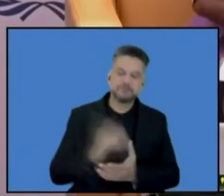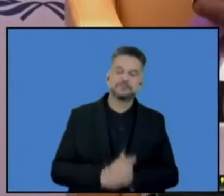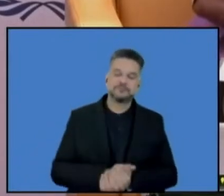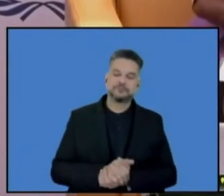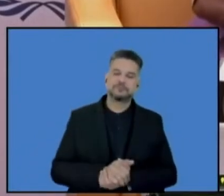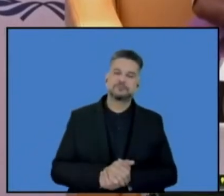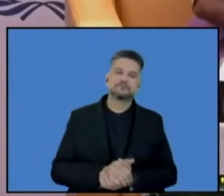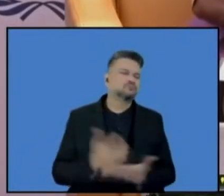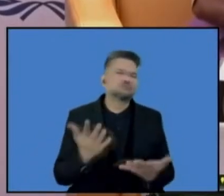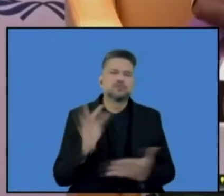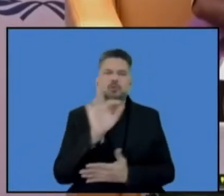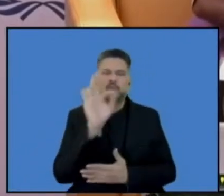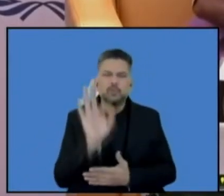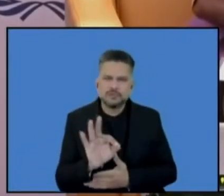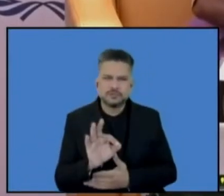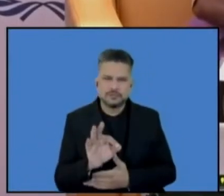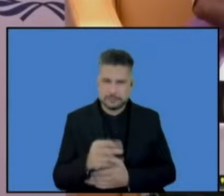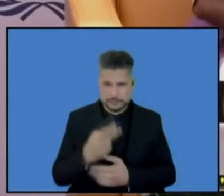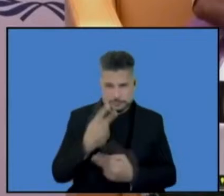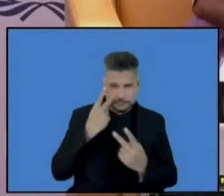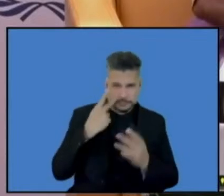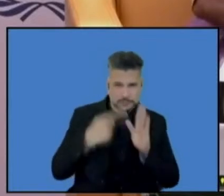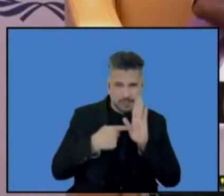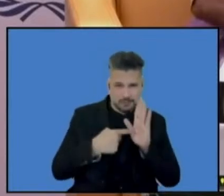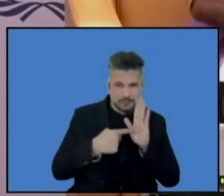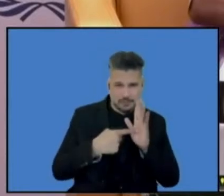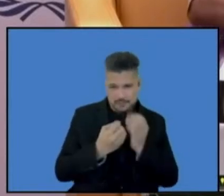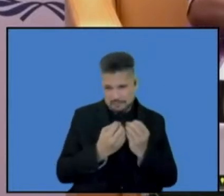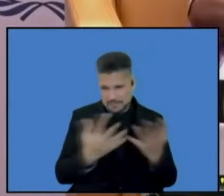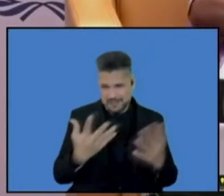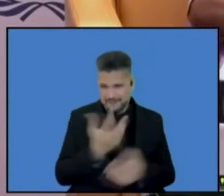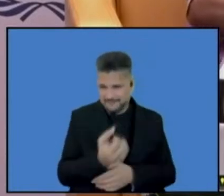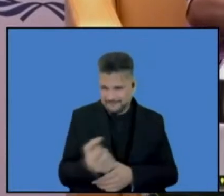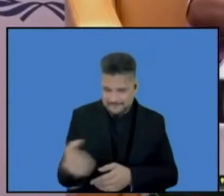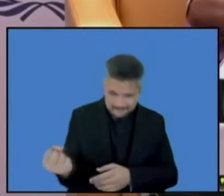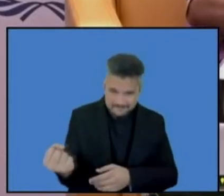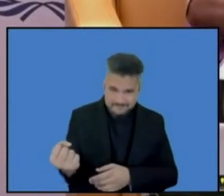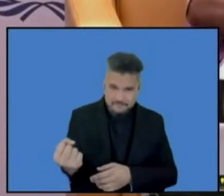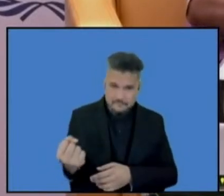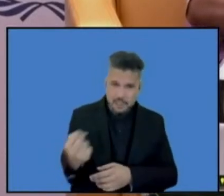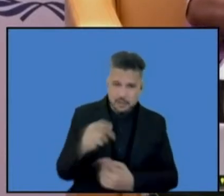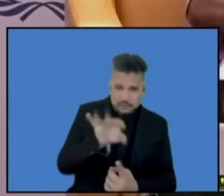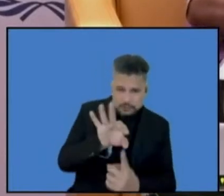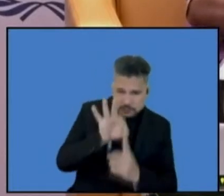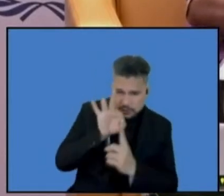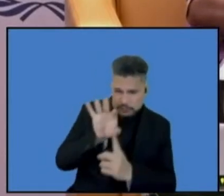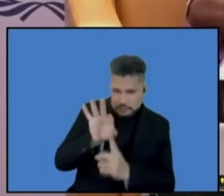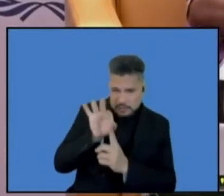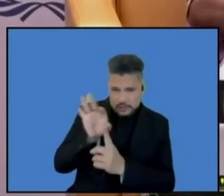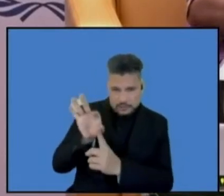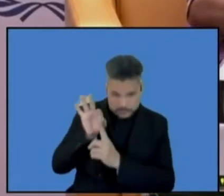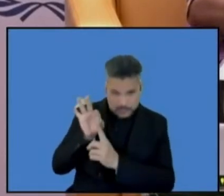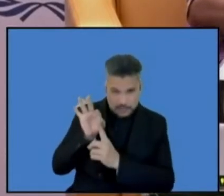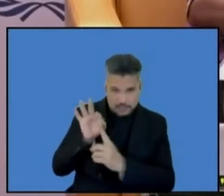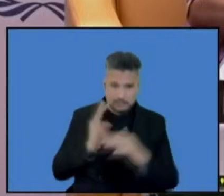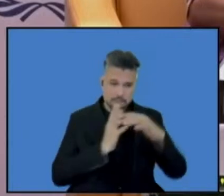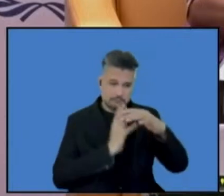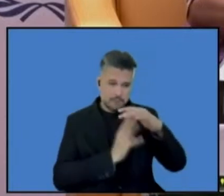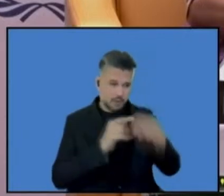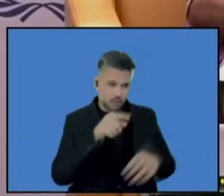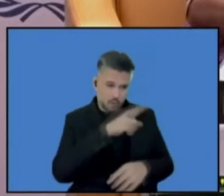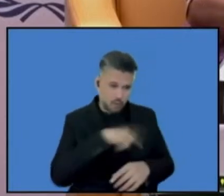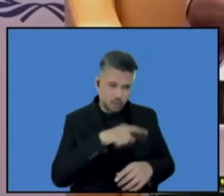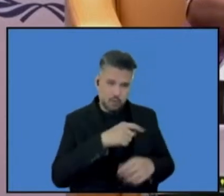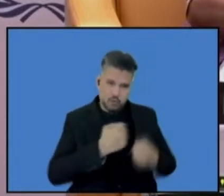what specific actions have been taken to unlock greater contributions from migrants to sustainable development by ensuring